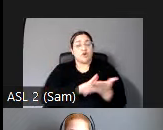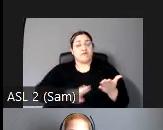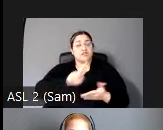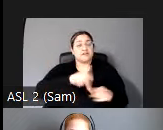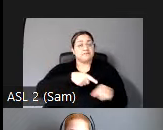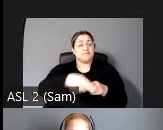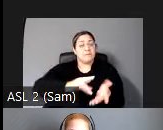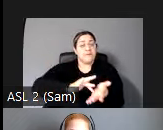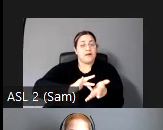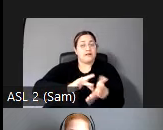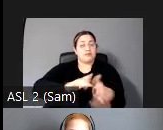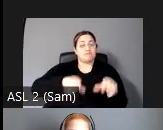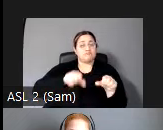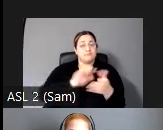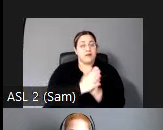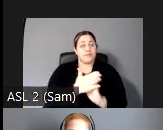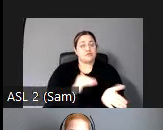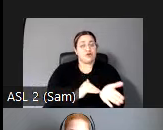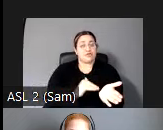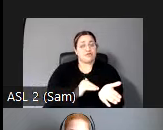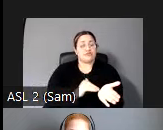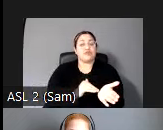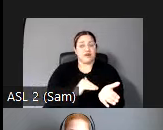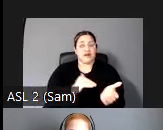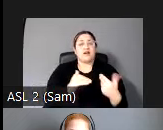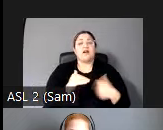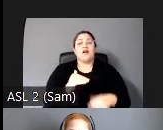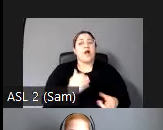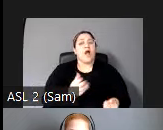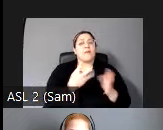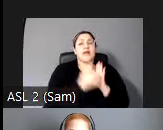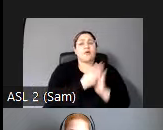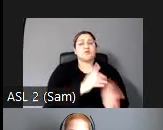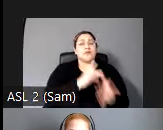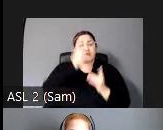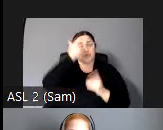24 minutes on consent and capacity over a 4-year period.